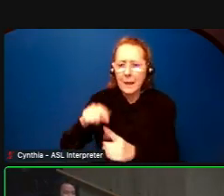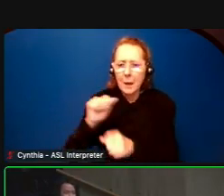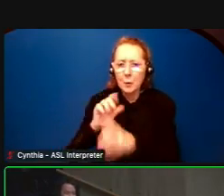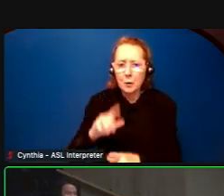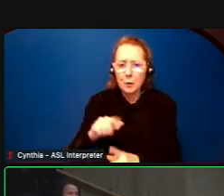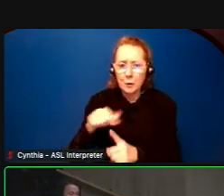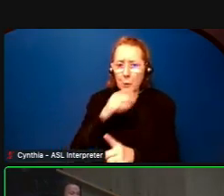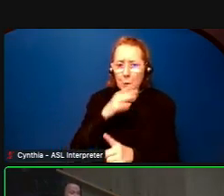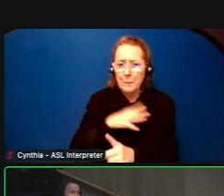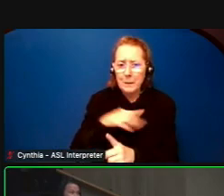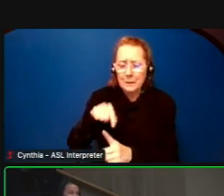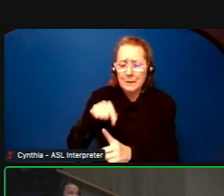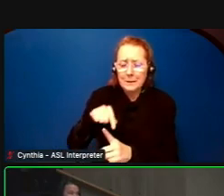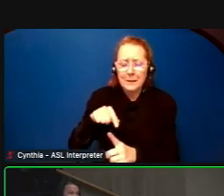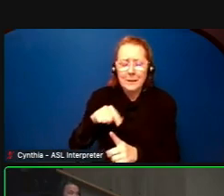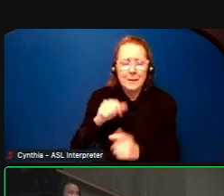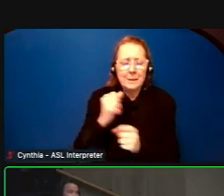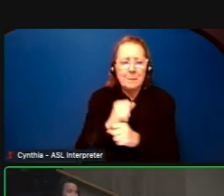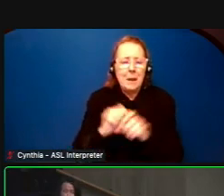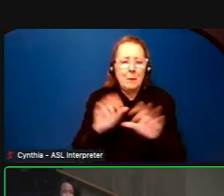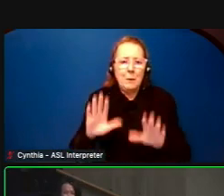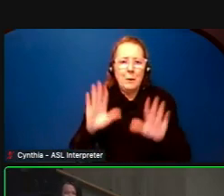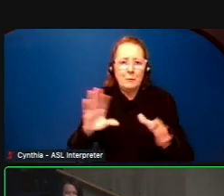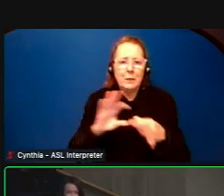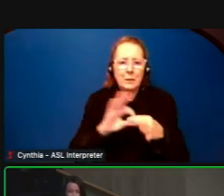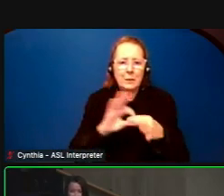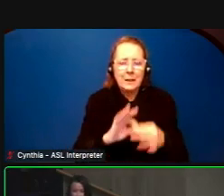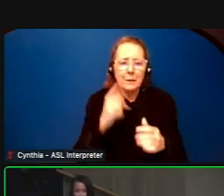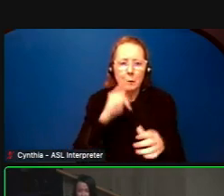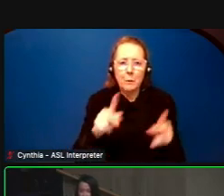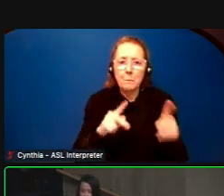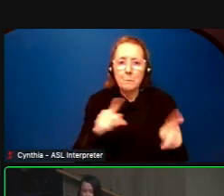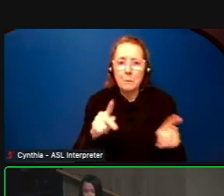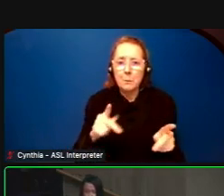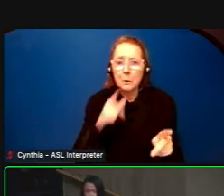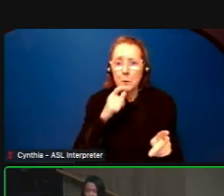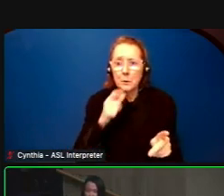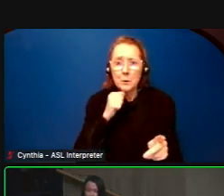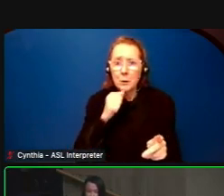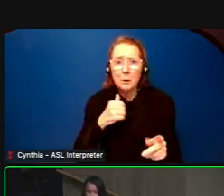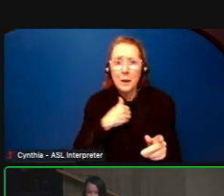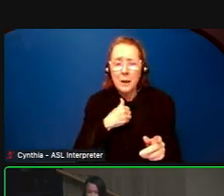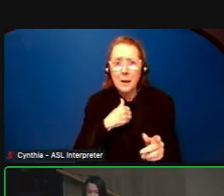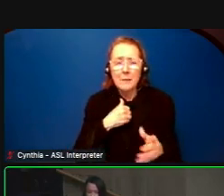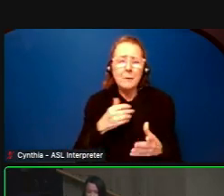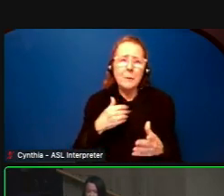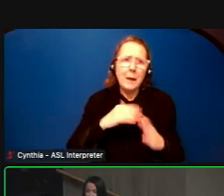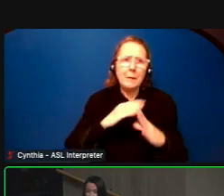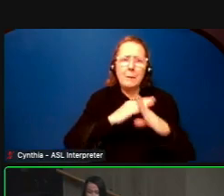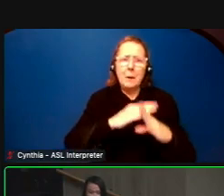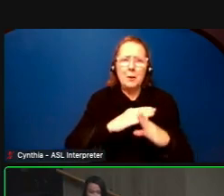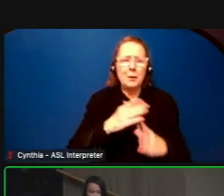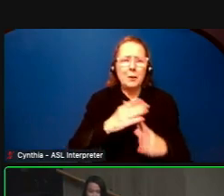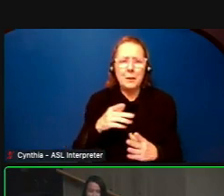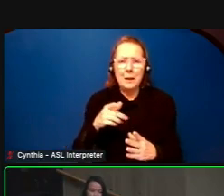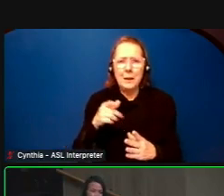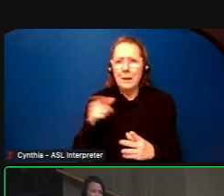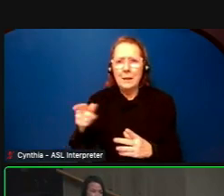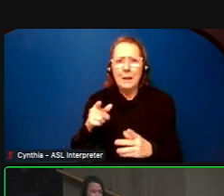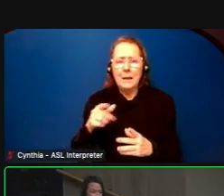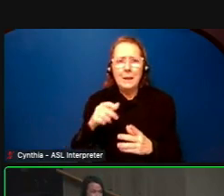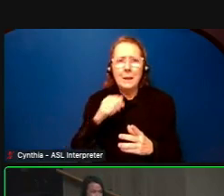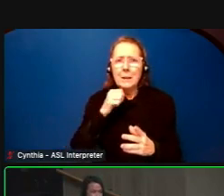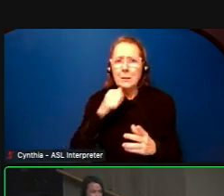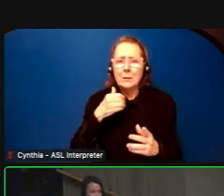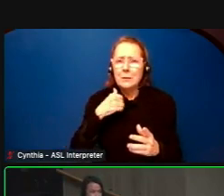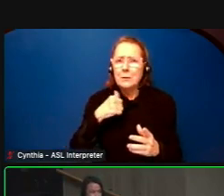good connections for individuals that don't have that barrier of either credit, evictions,